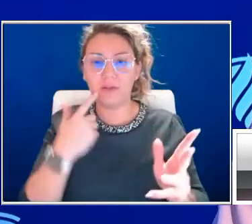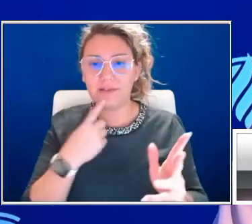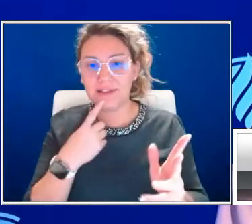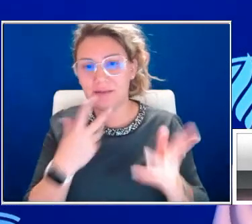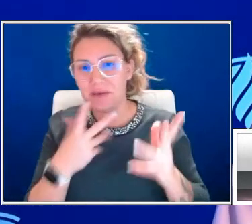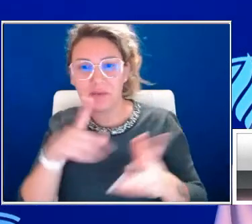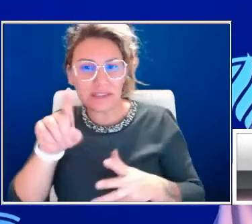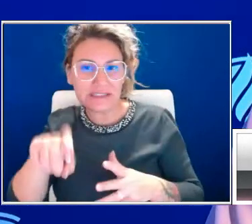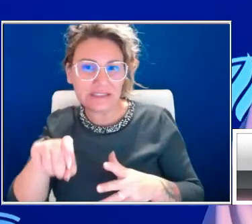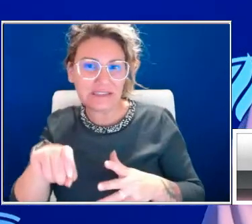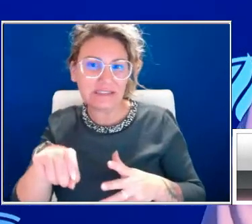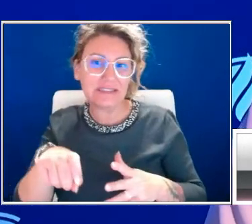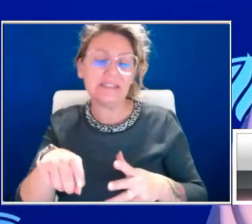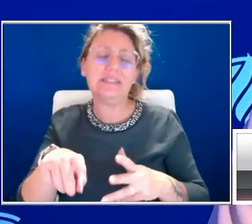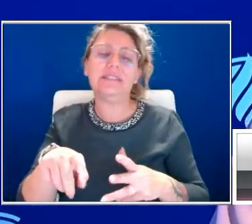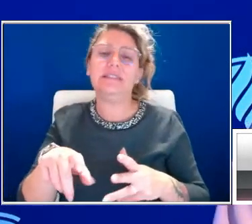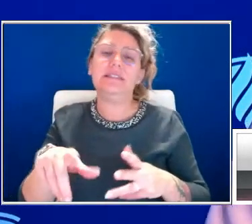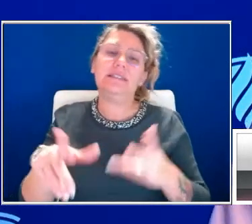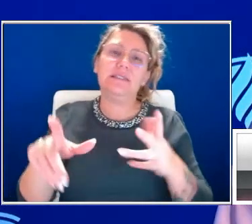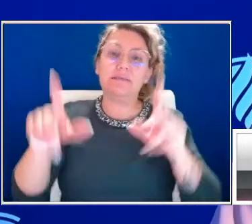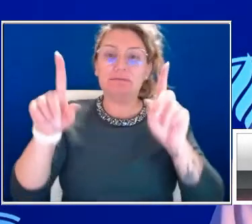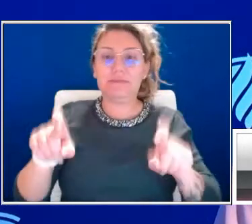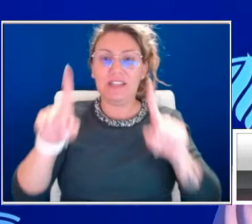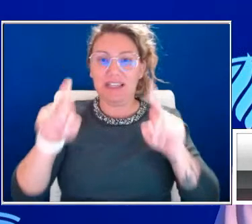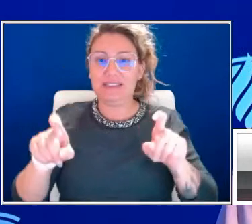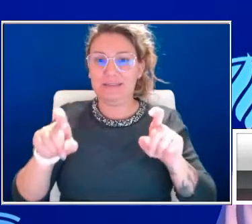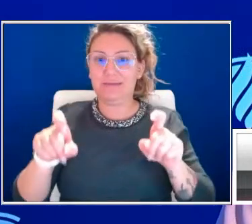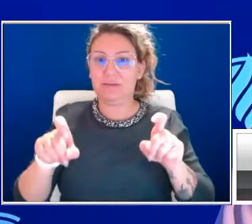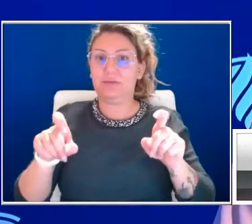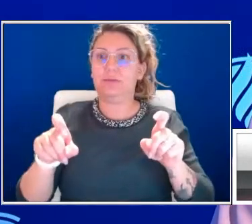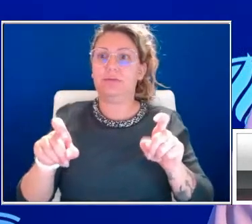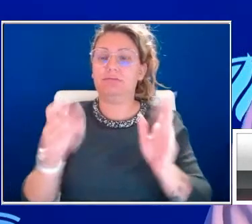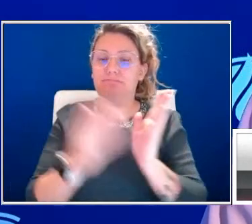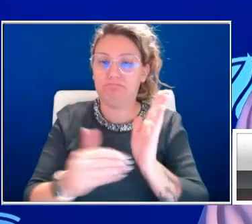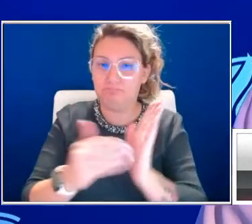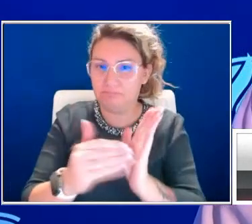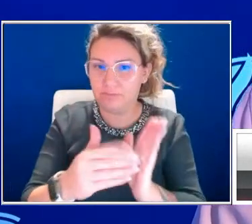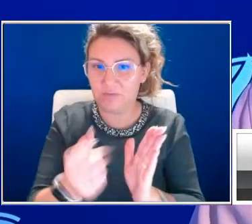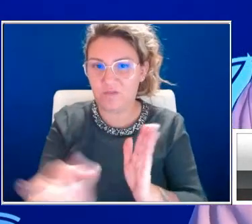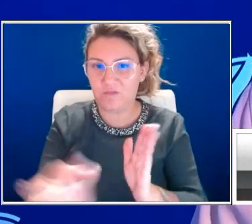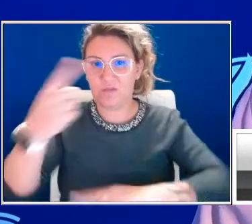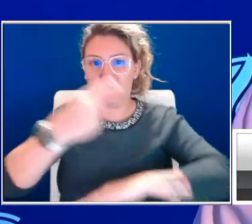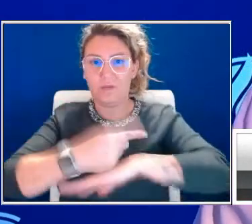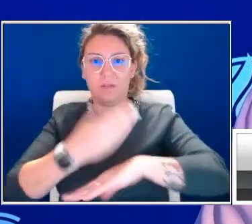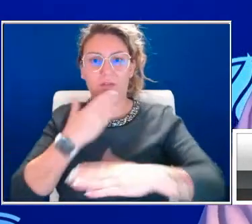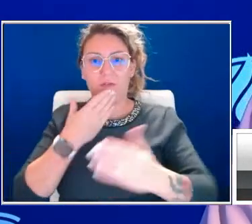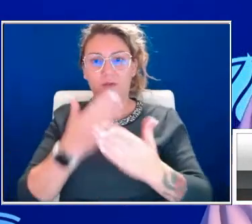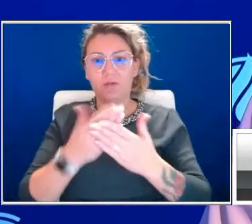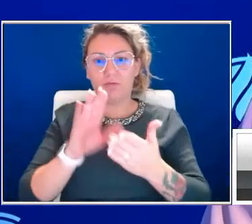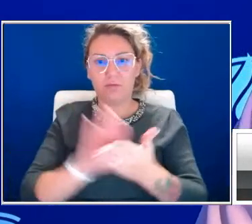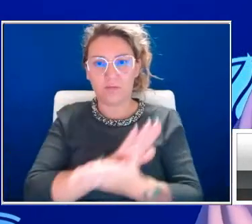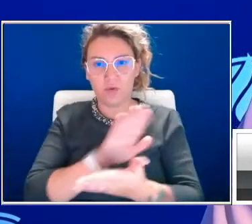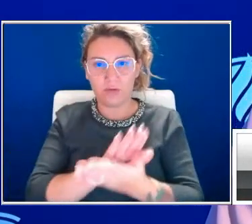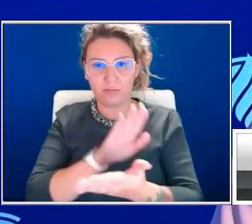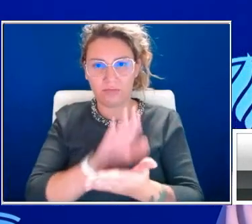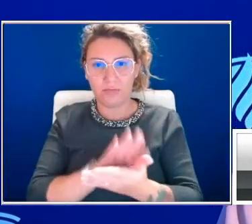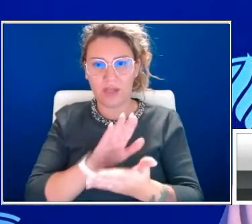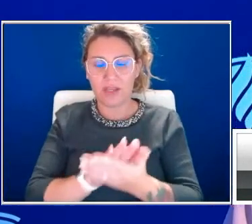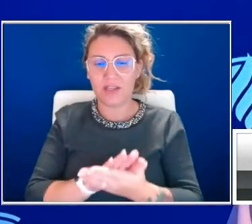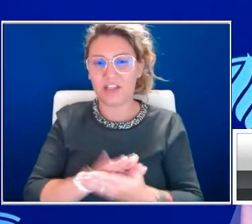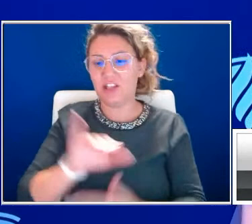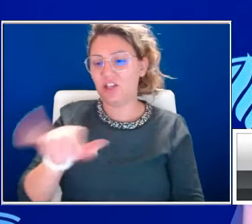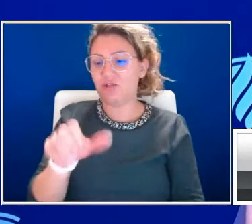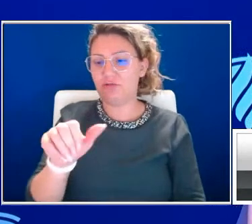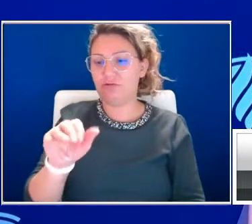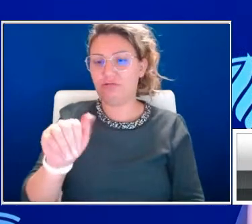test serially for a few days. We know there was a pretty good paper in the JAMA network, or JAMA